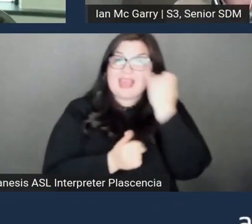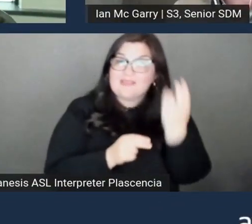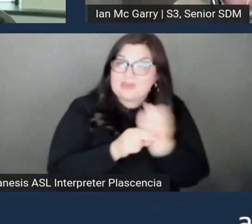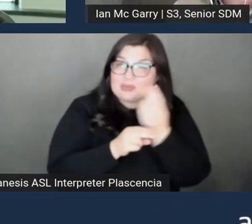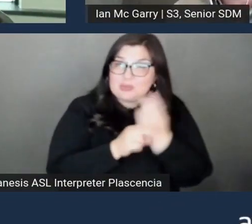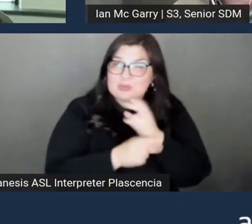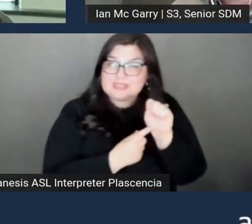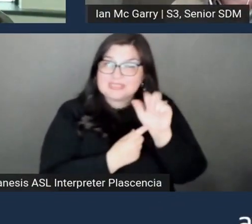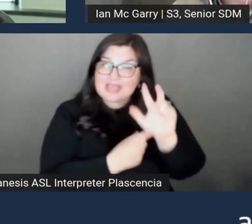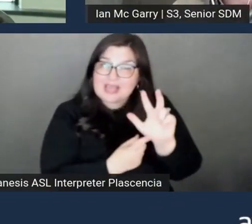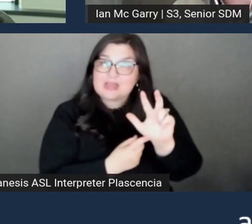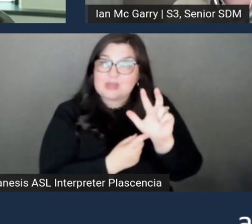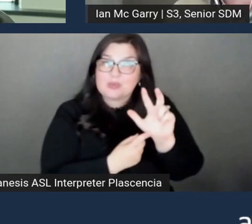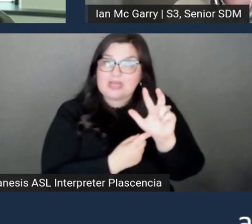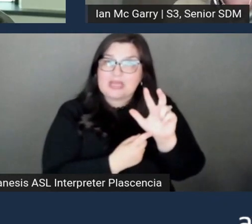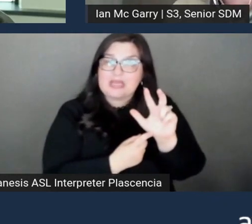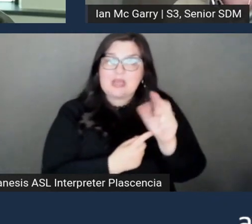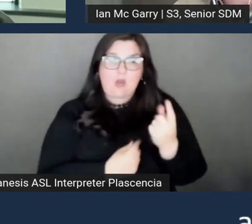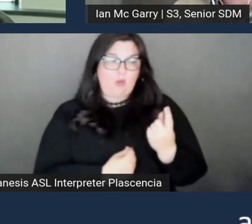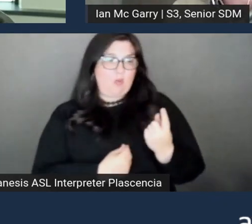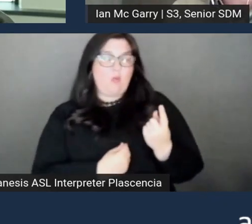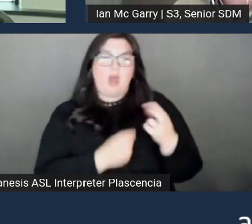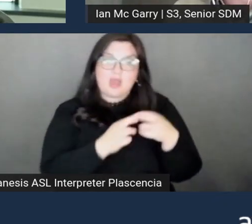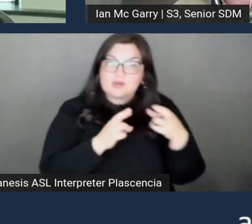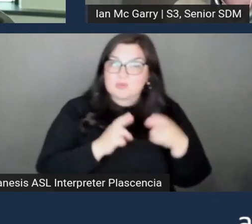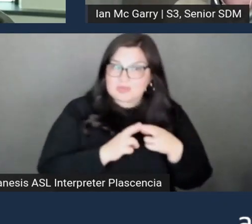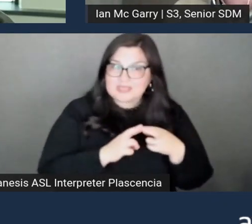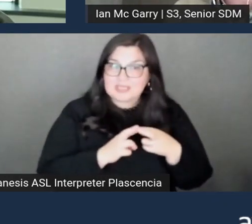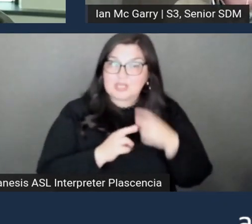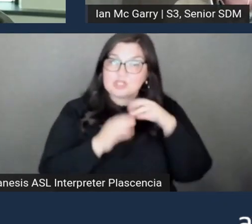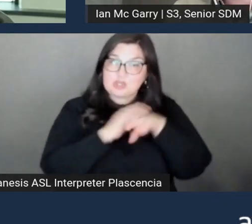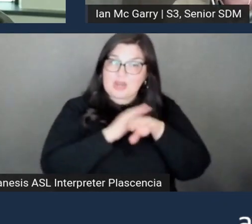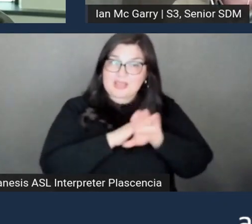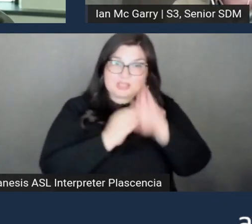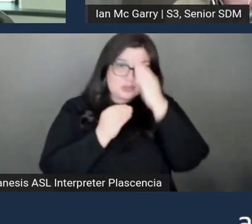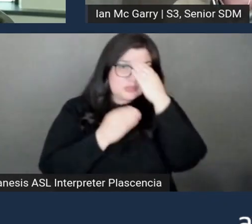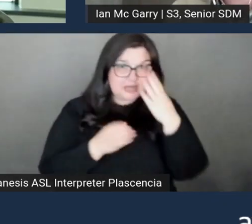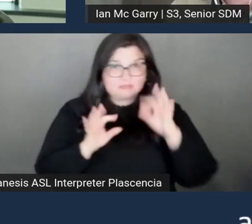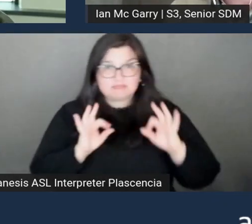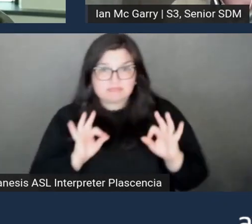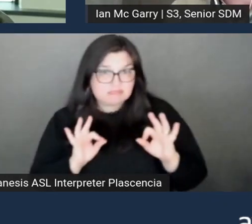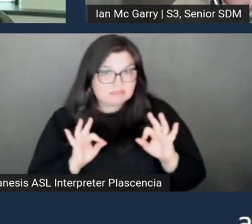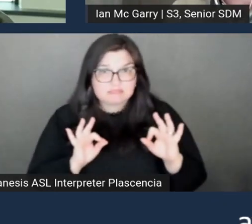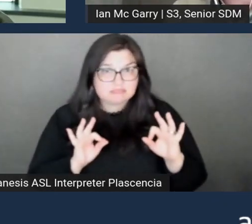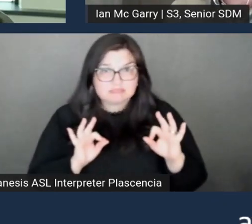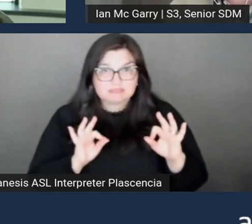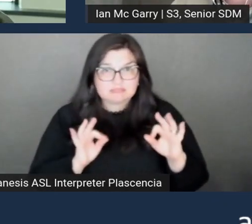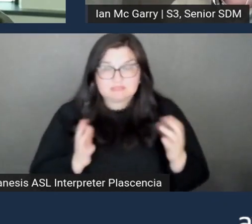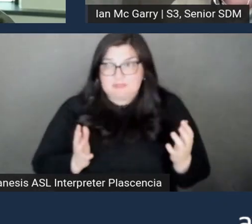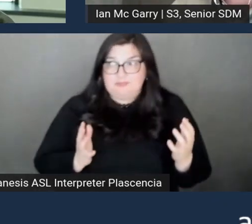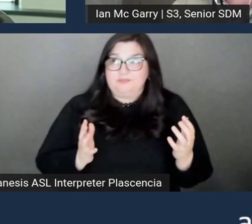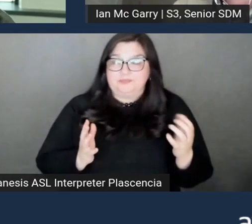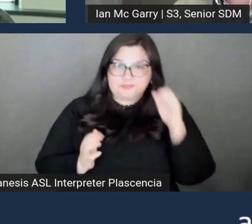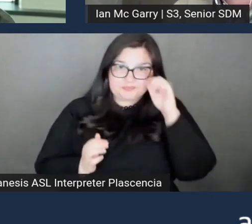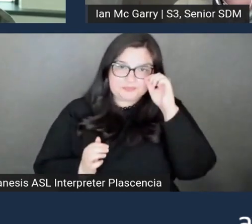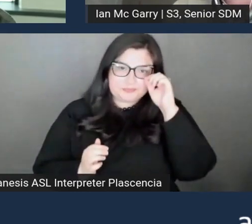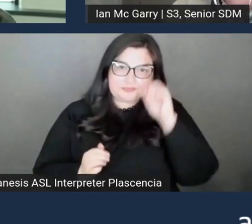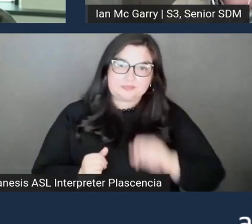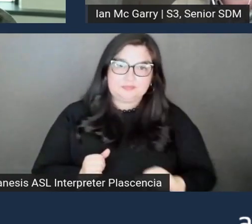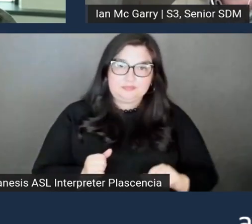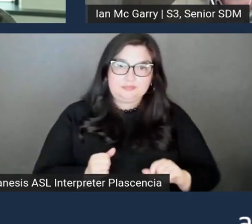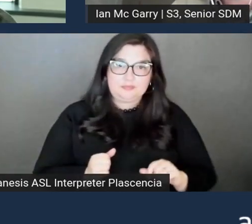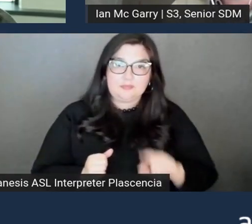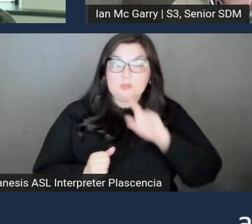single region, you're in EC2, you're accessing your data, and that is working. That's really, and that is, I